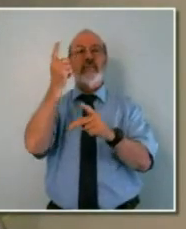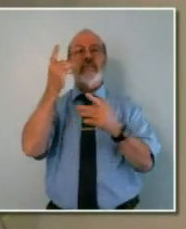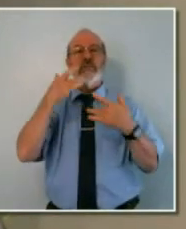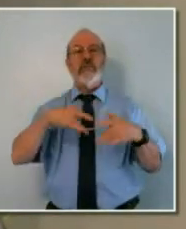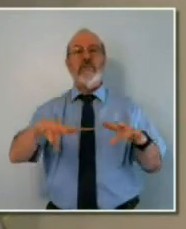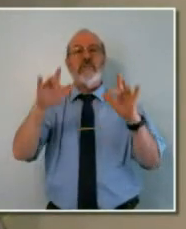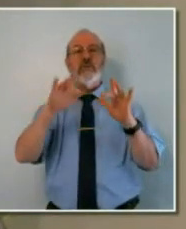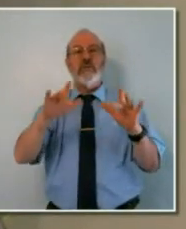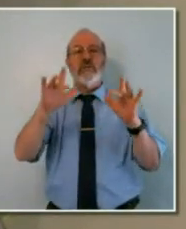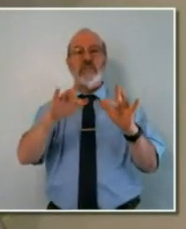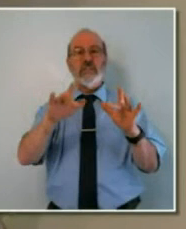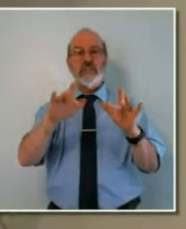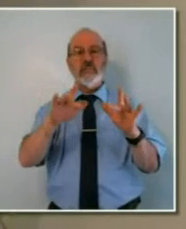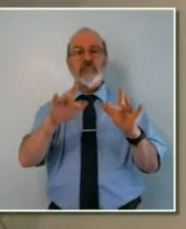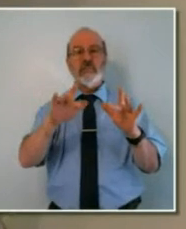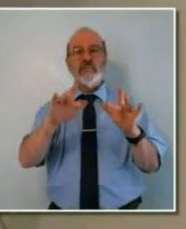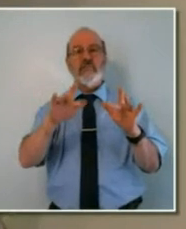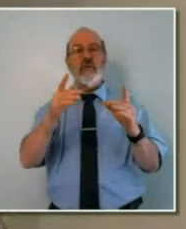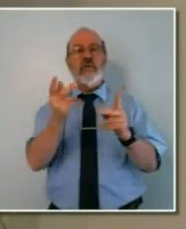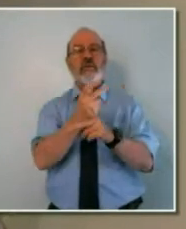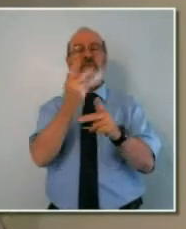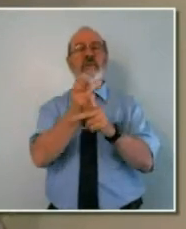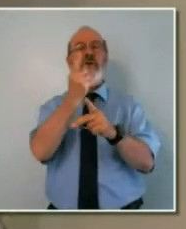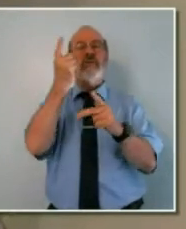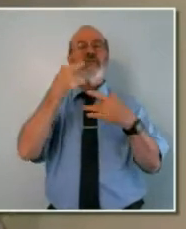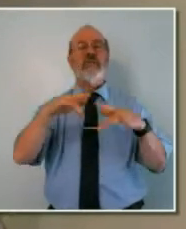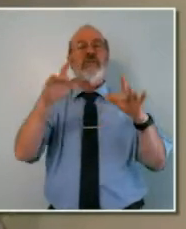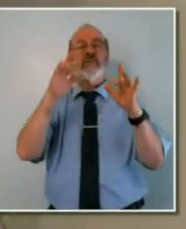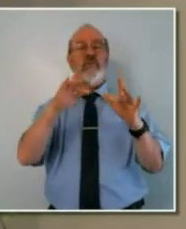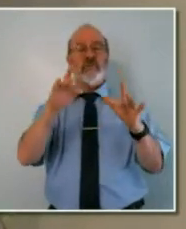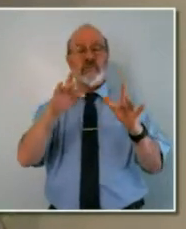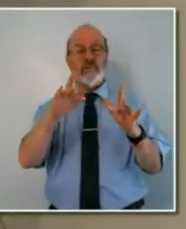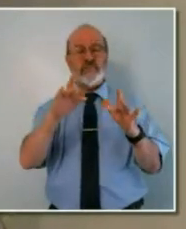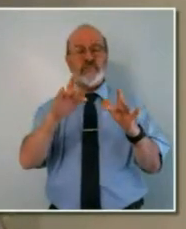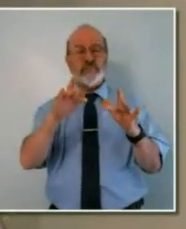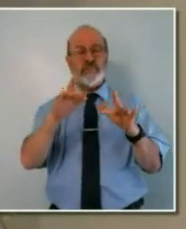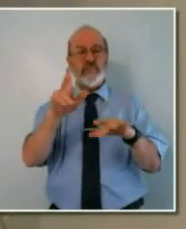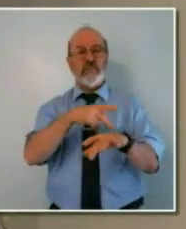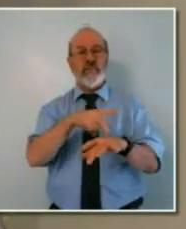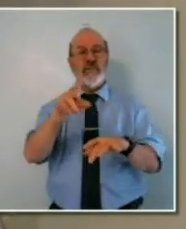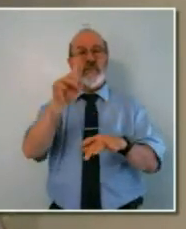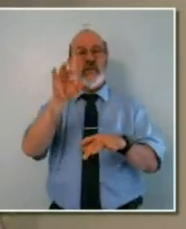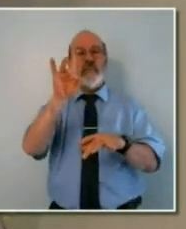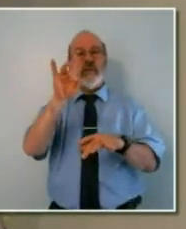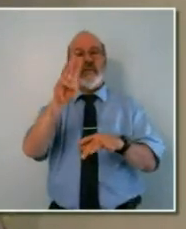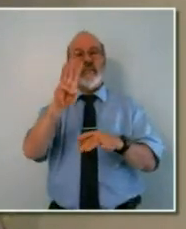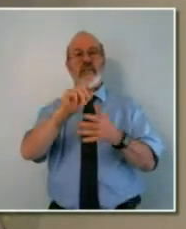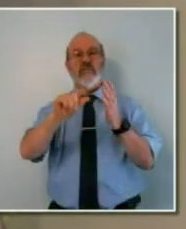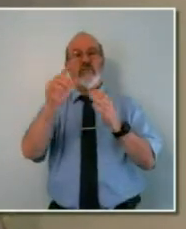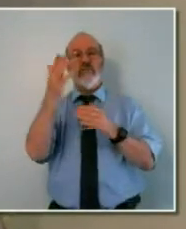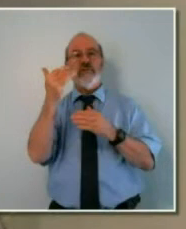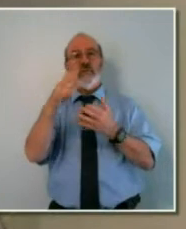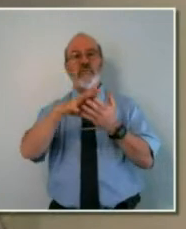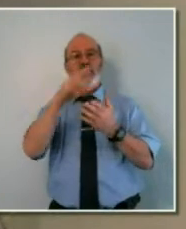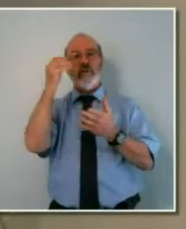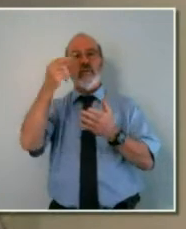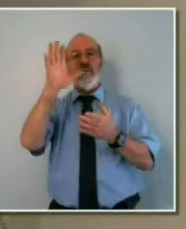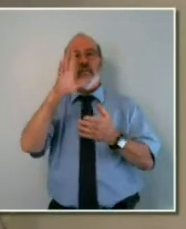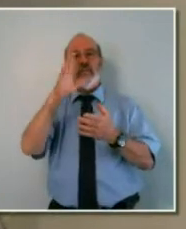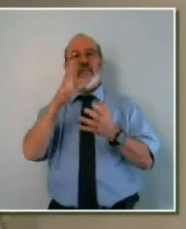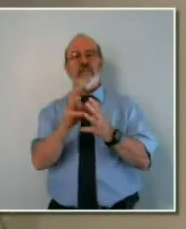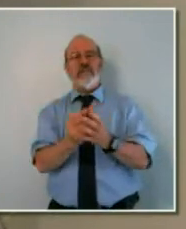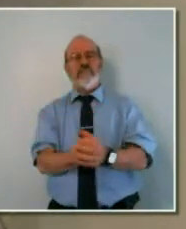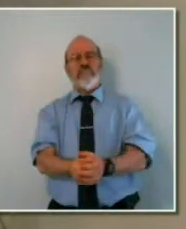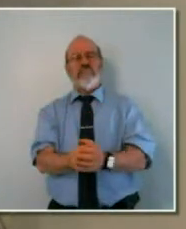mercies. The multitude of his mercies. In Psalm 86 and verse 15, we learn that God is plenteous